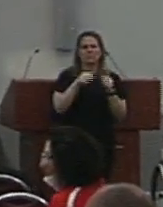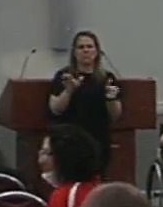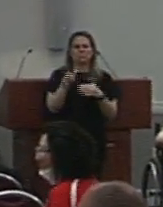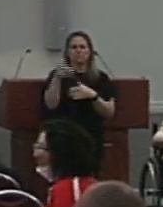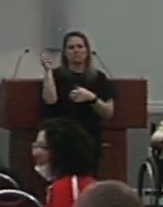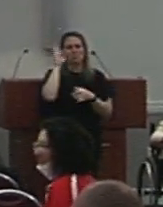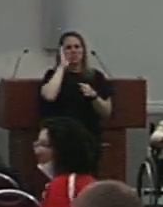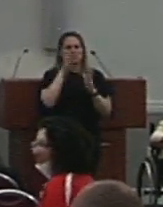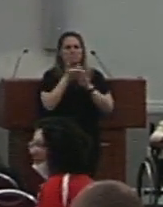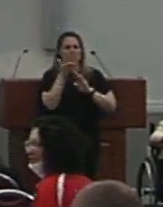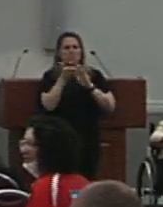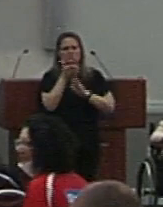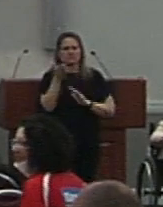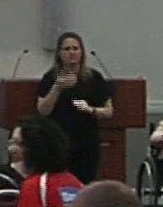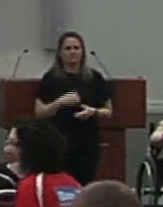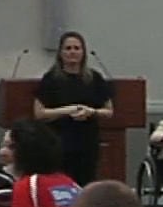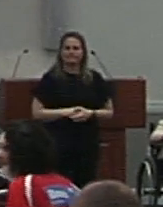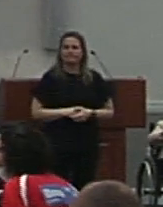Don?